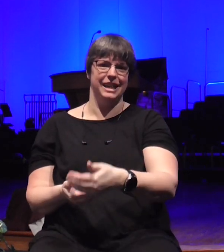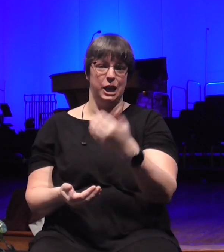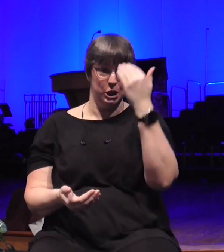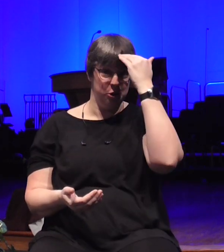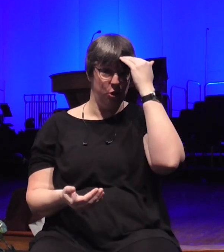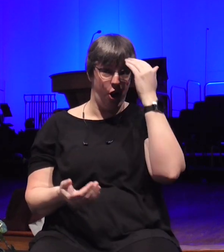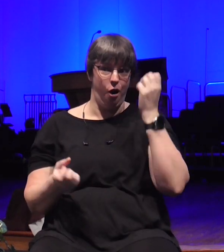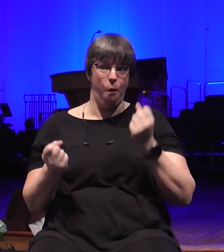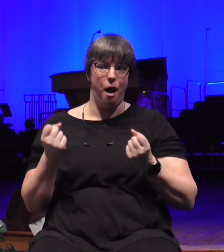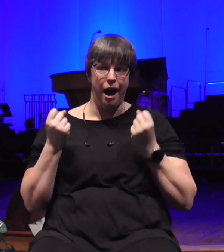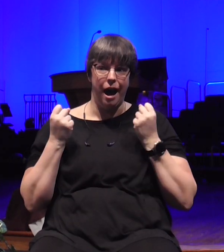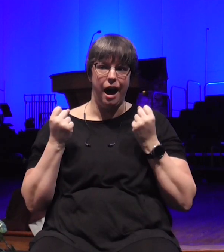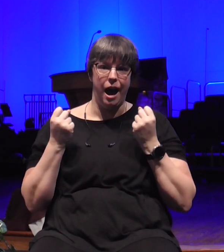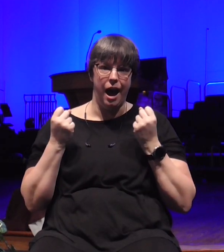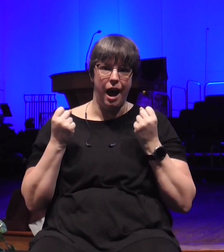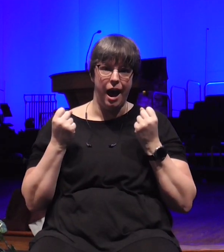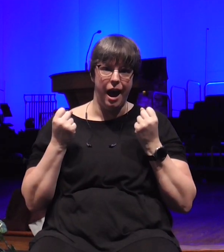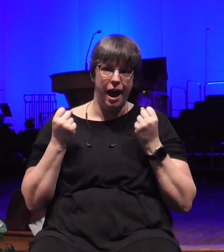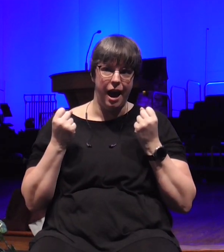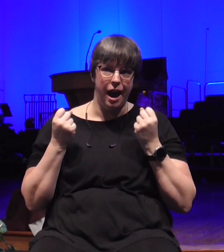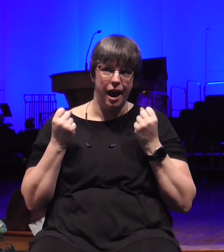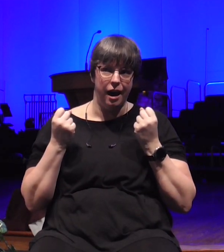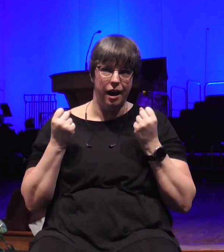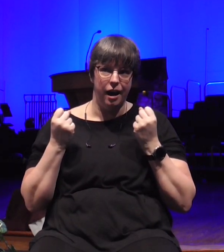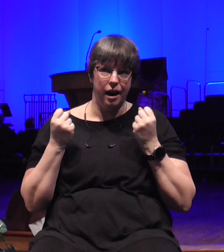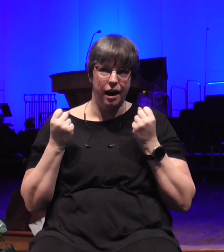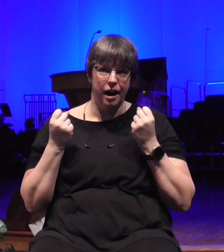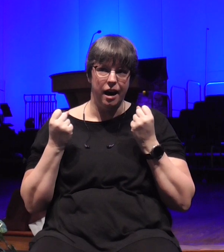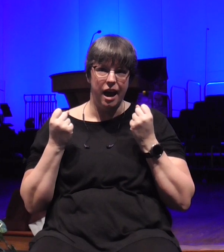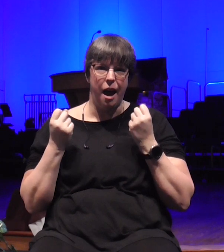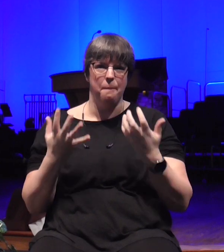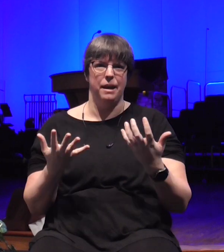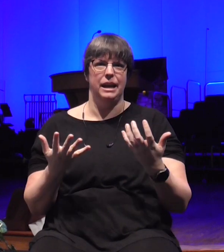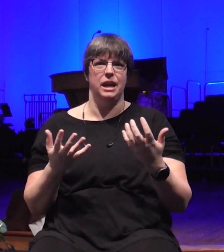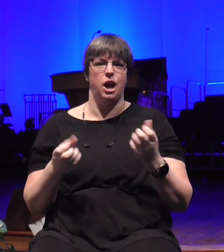Do you know how much beauty is there for you when you trust love?